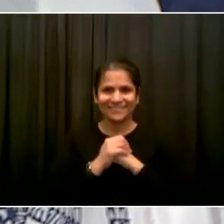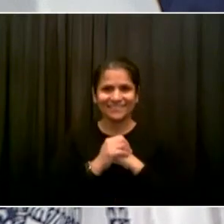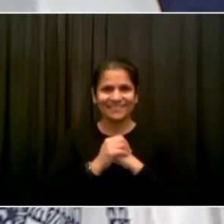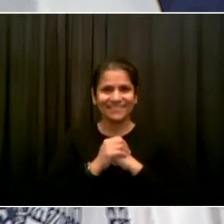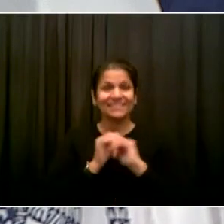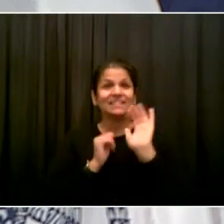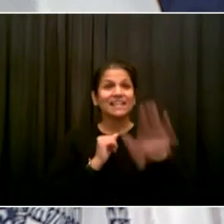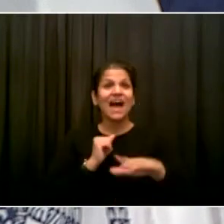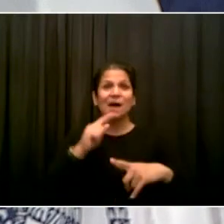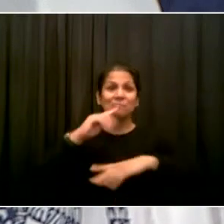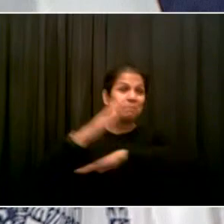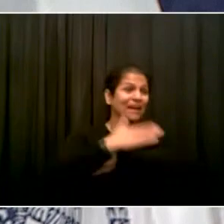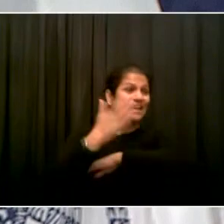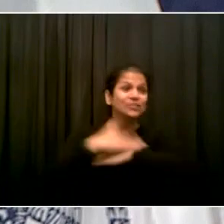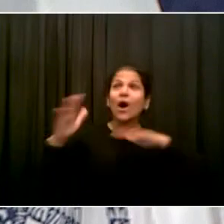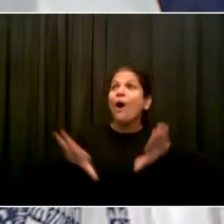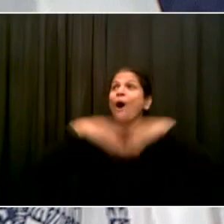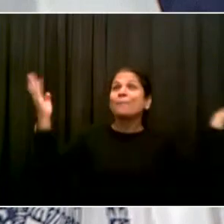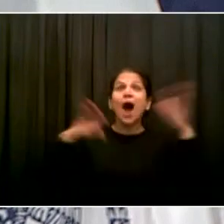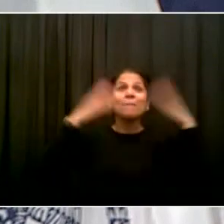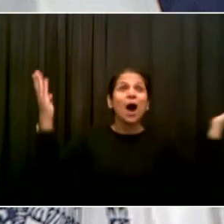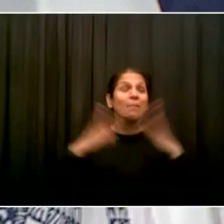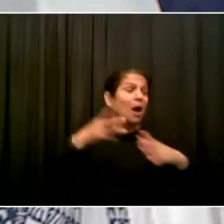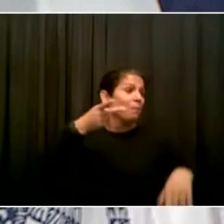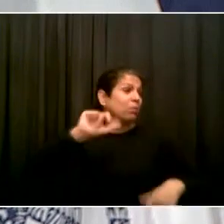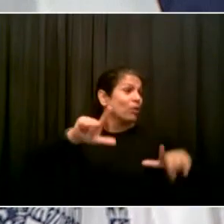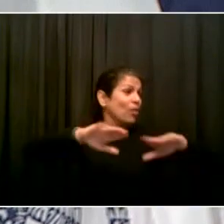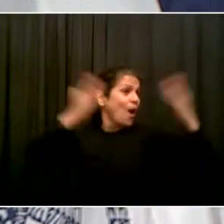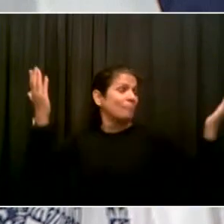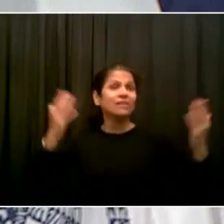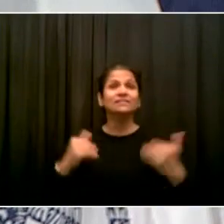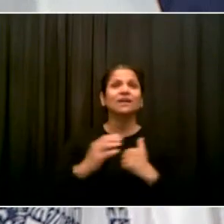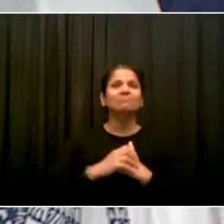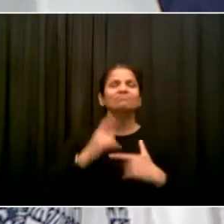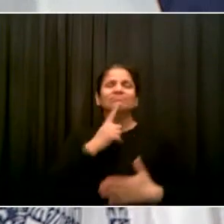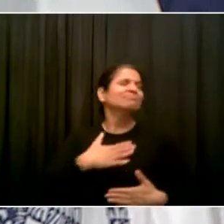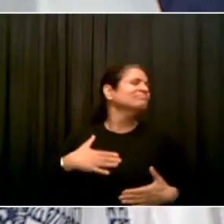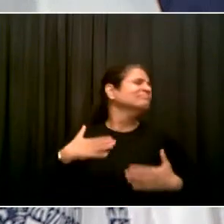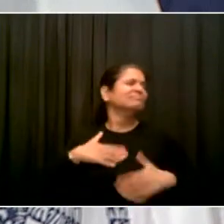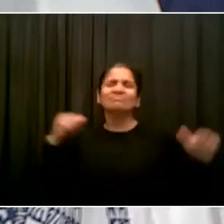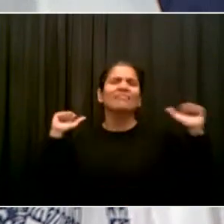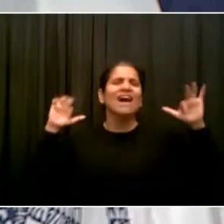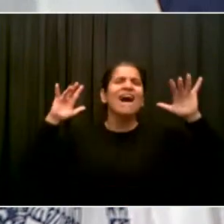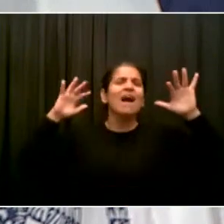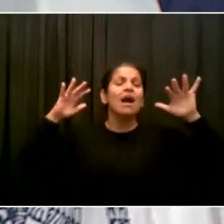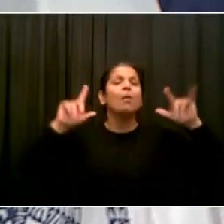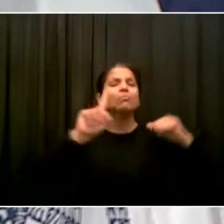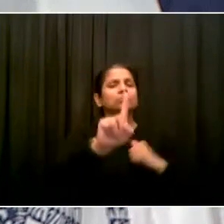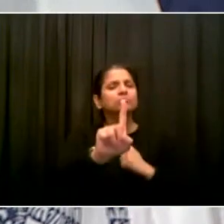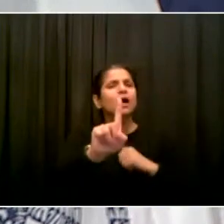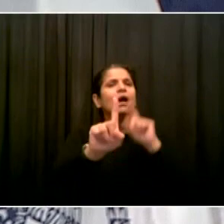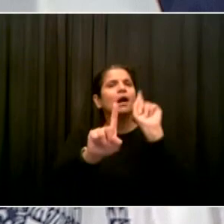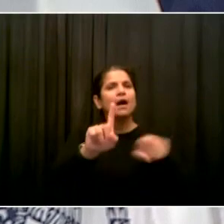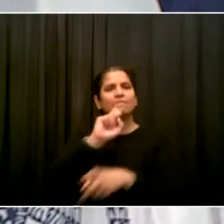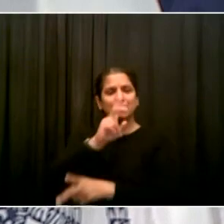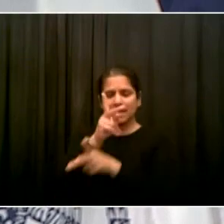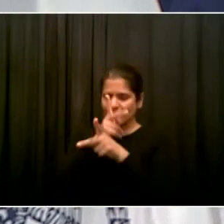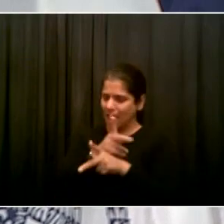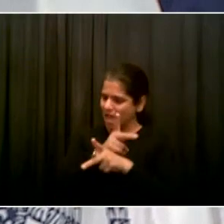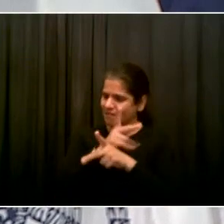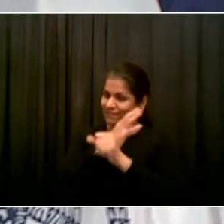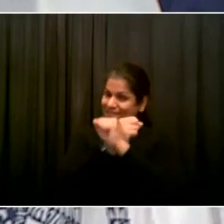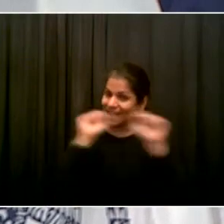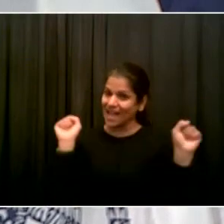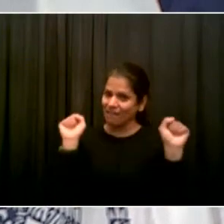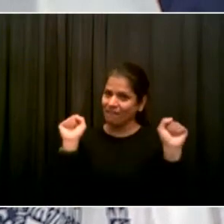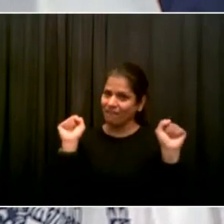lot to enjoy this year. But what do we have to do? We have to keep it safe. We have to do all the right things to make sure we